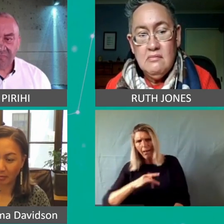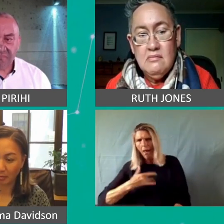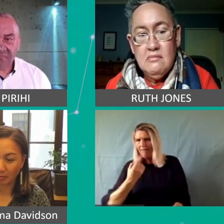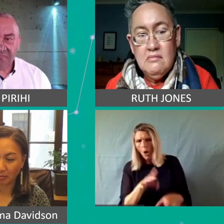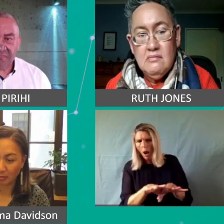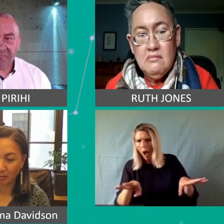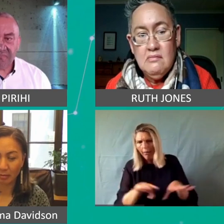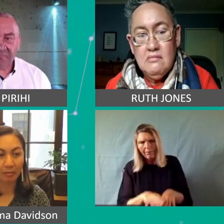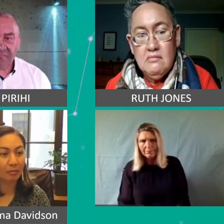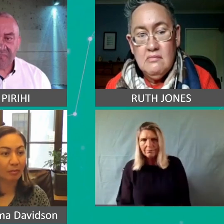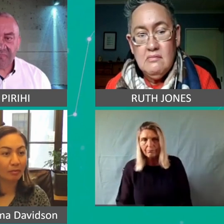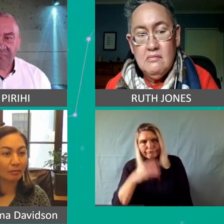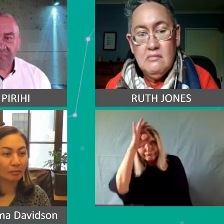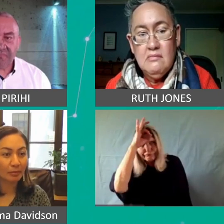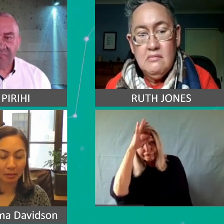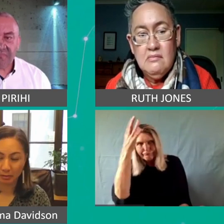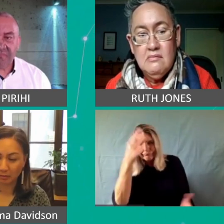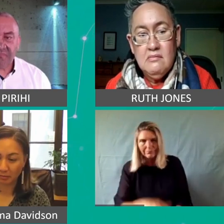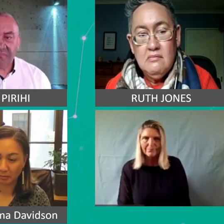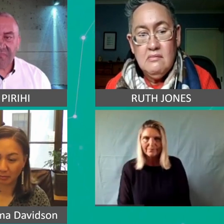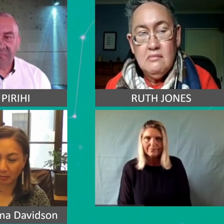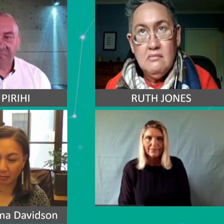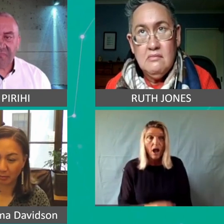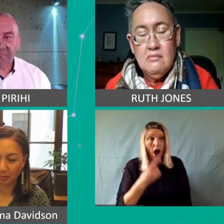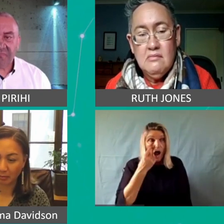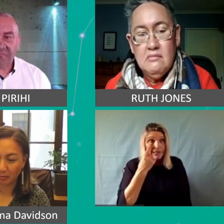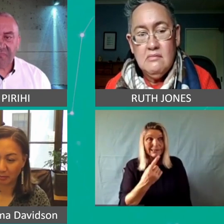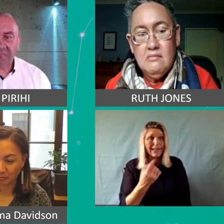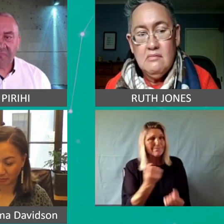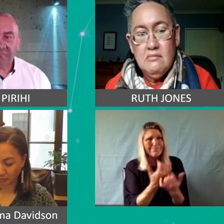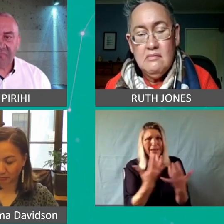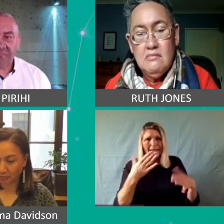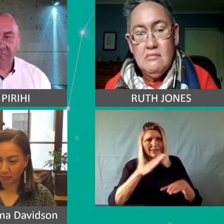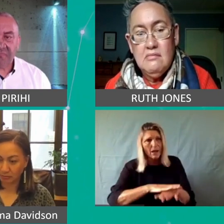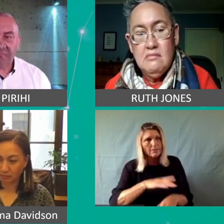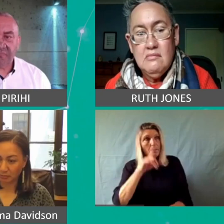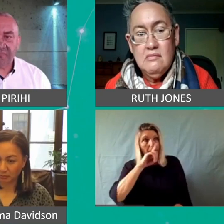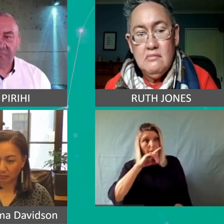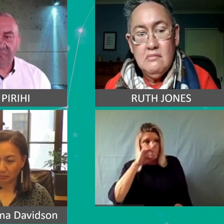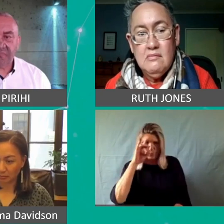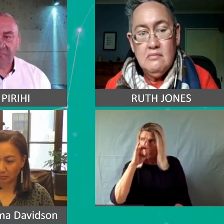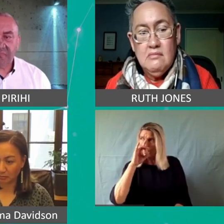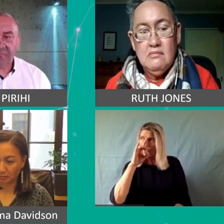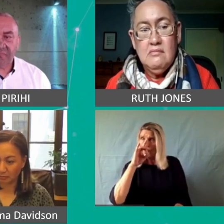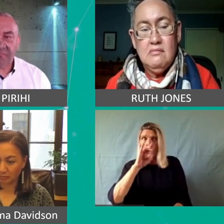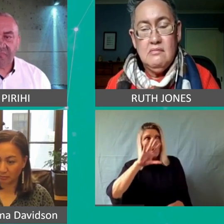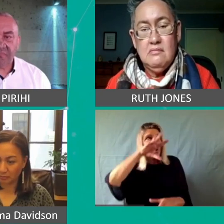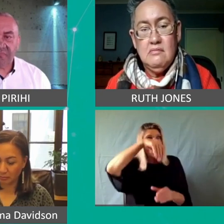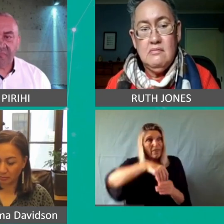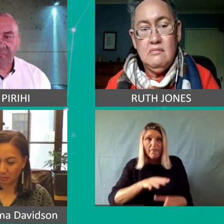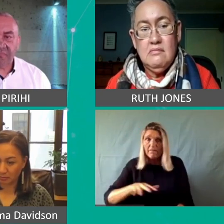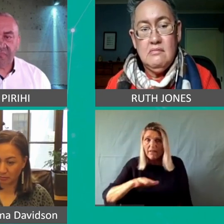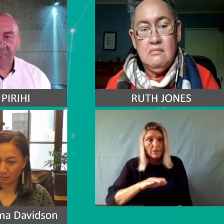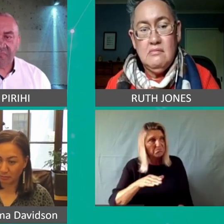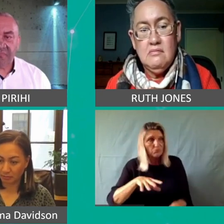over again, I see that people don't recognize that they have a disabled person in their family and as part